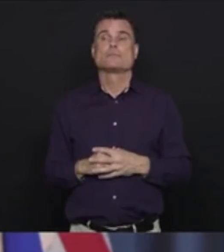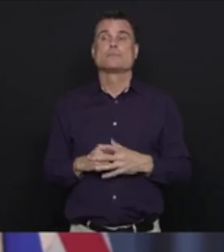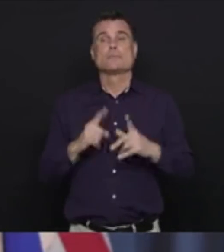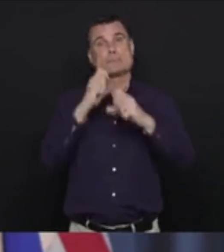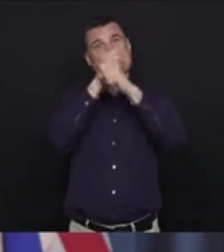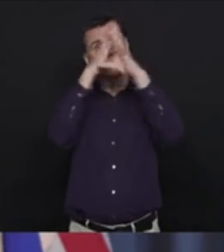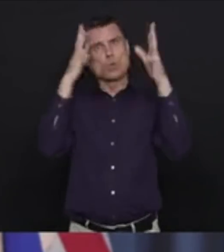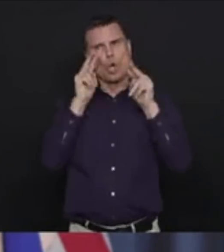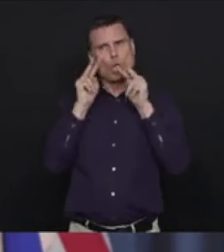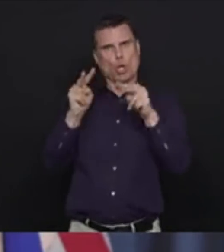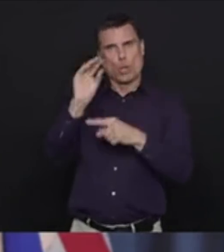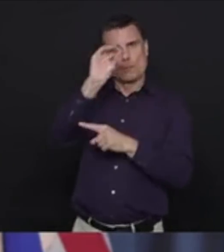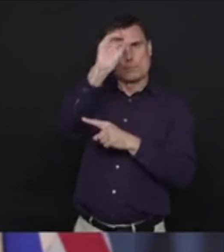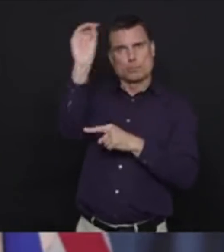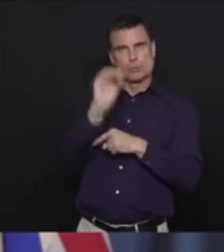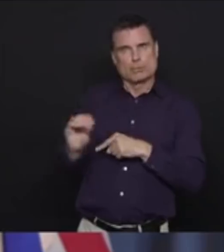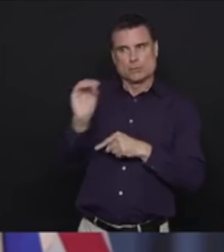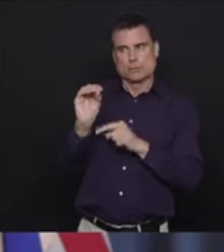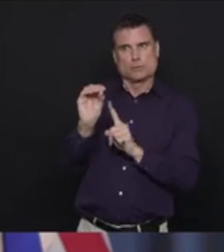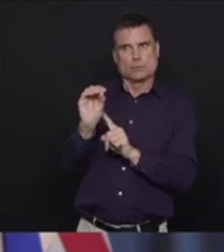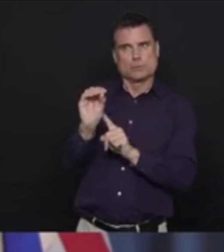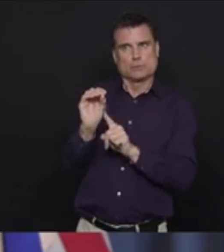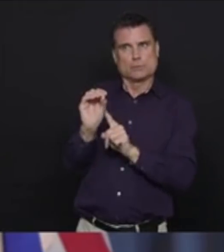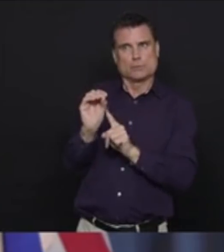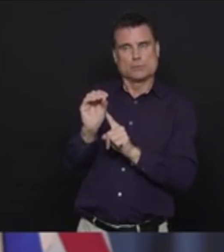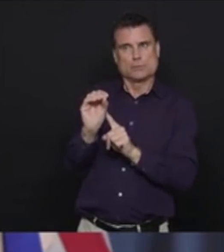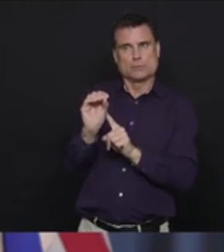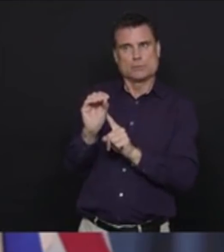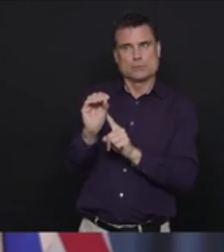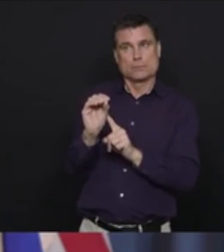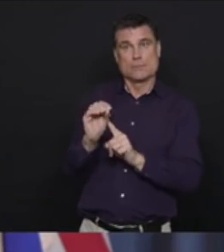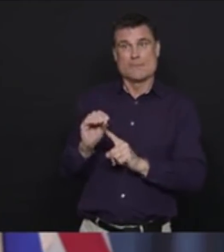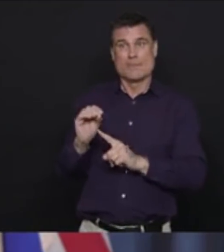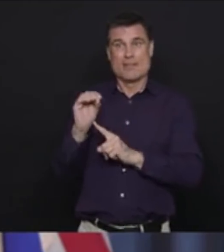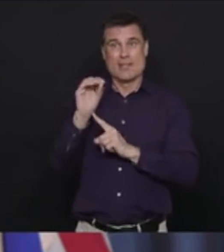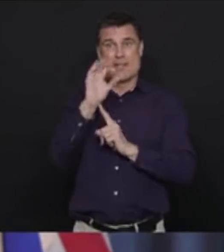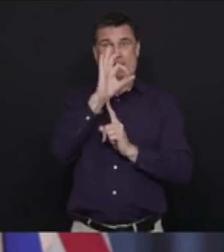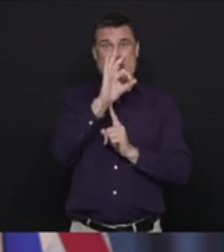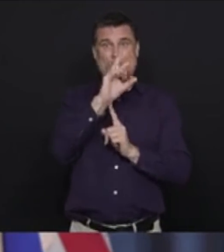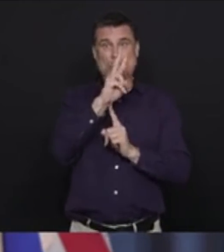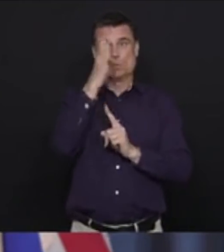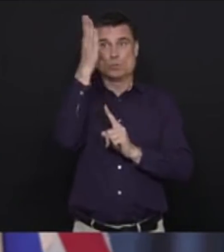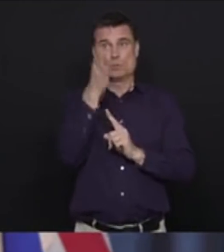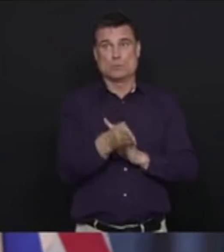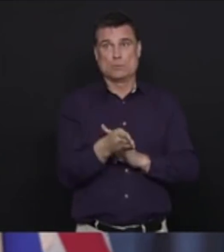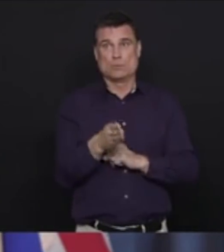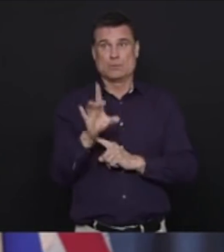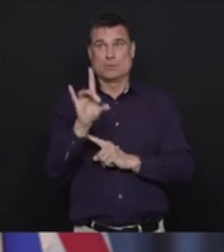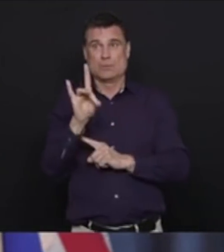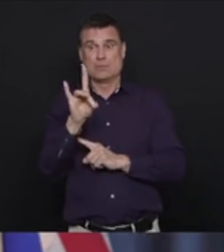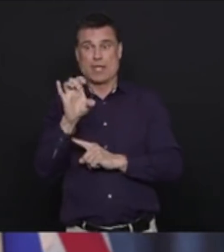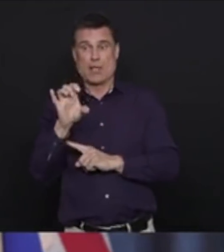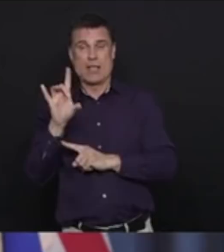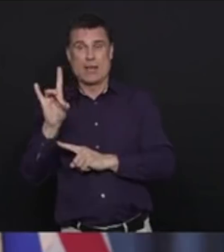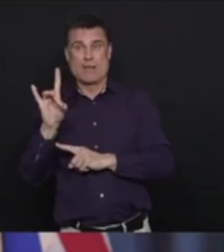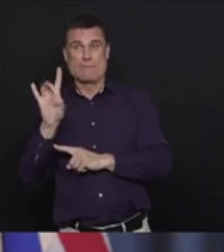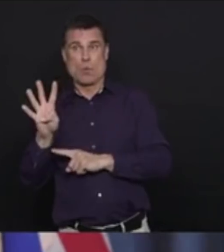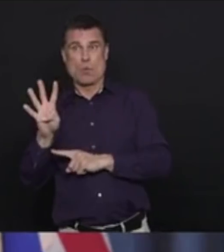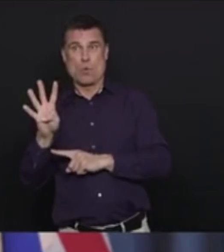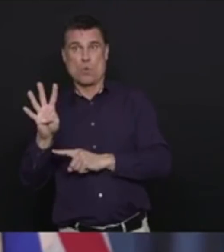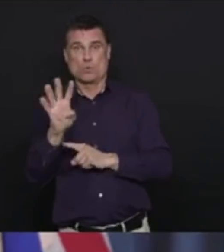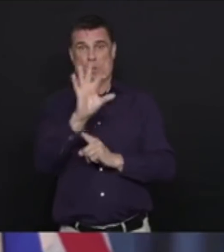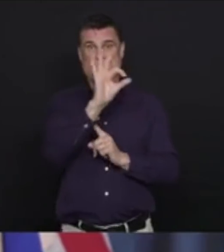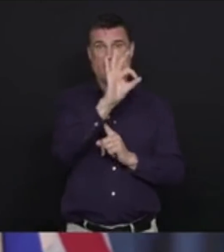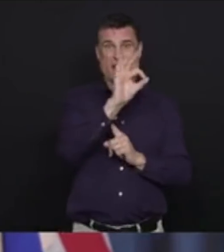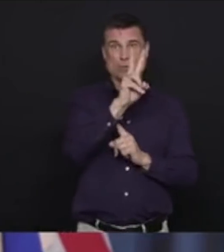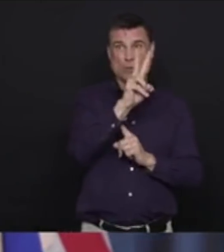a 92 over 884. It's a little over 10%. Yesterday was about 8%. So looking at the rate of change